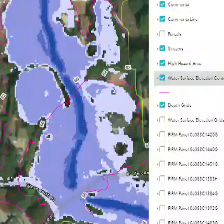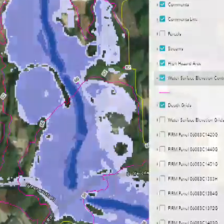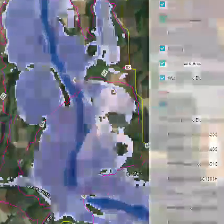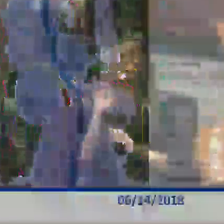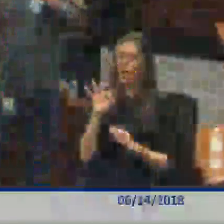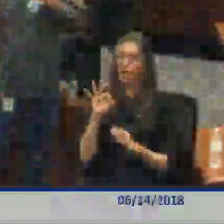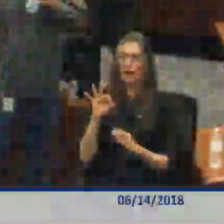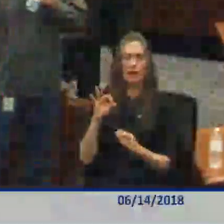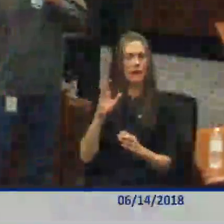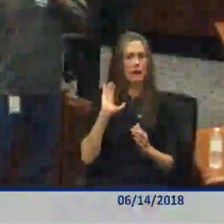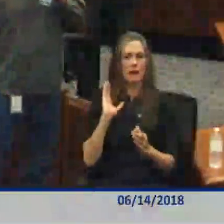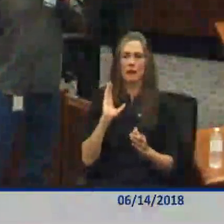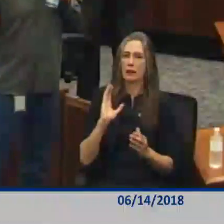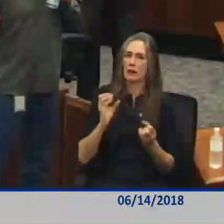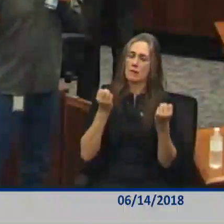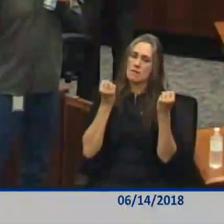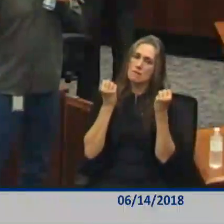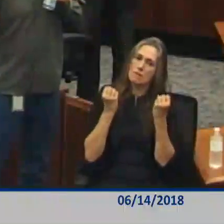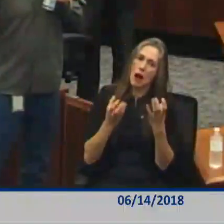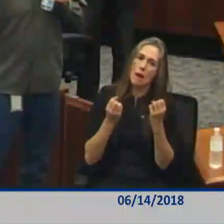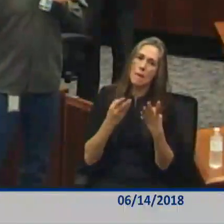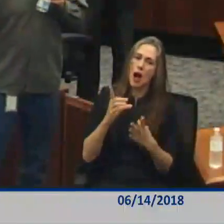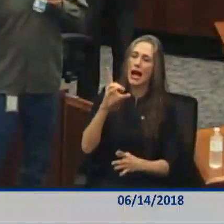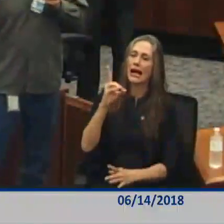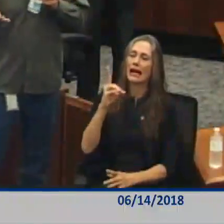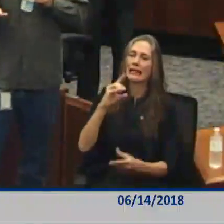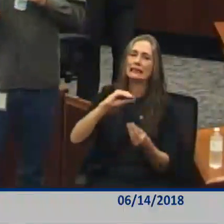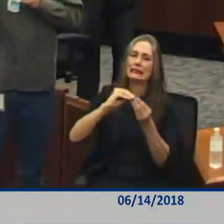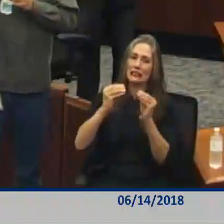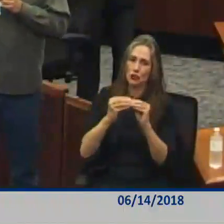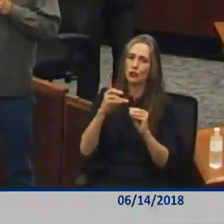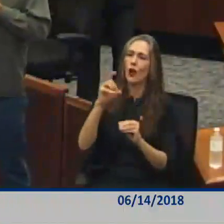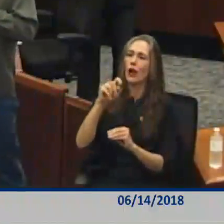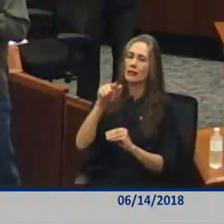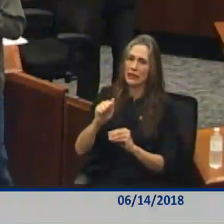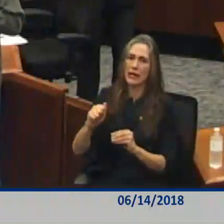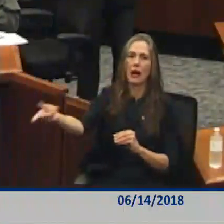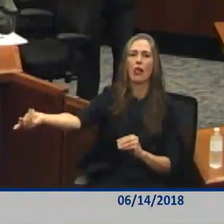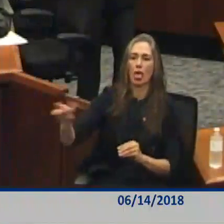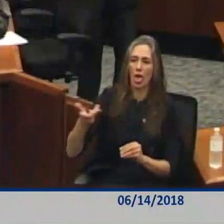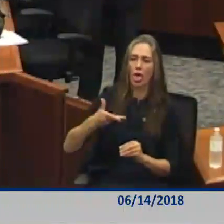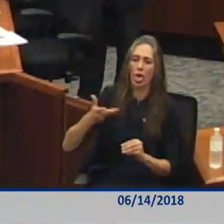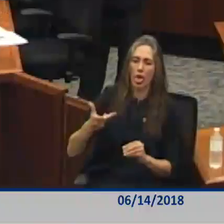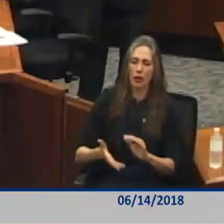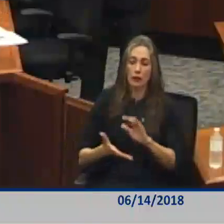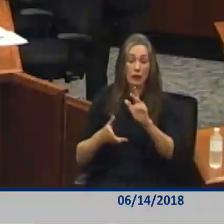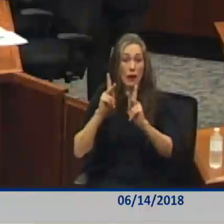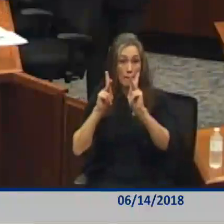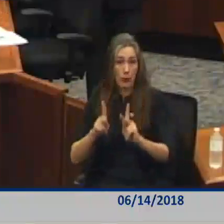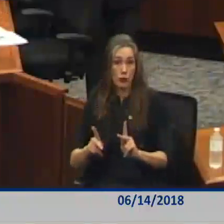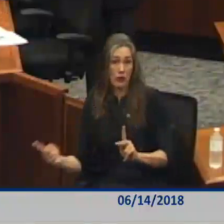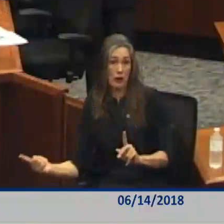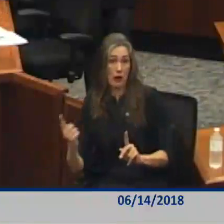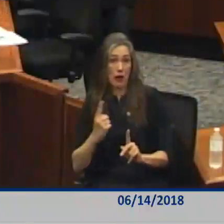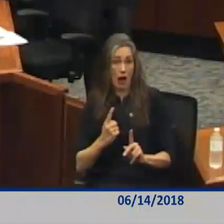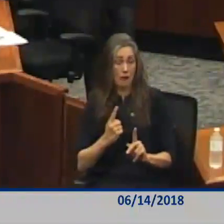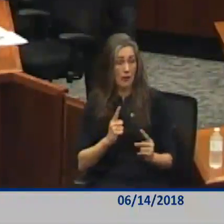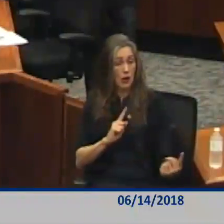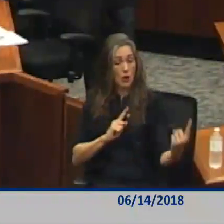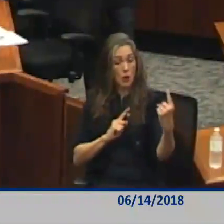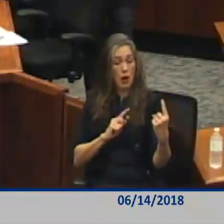FEMA mapping, of the modeling. Okay, it's graphical. That's the way I categorize. You have to, look at, for a water surface contour, you have